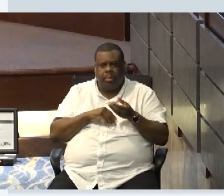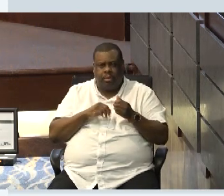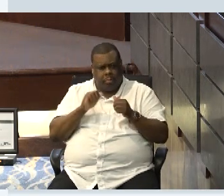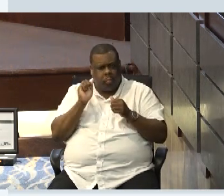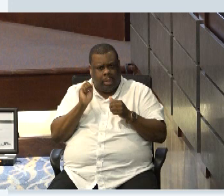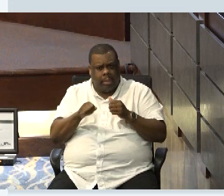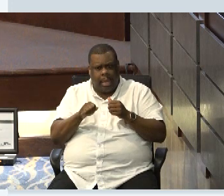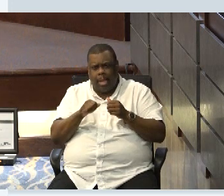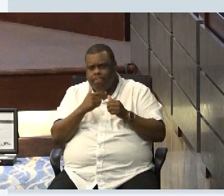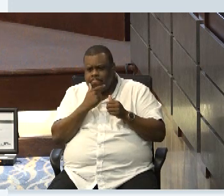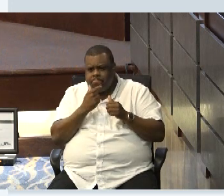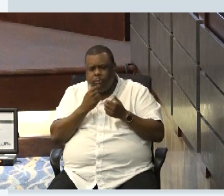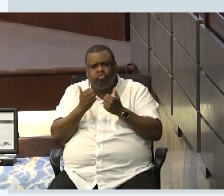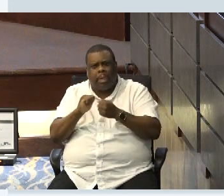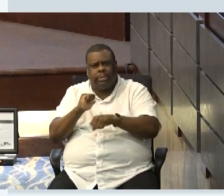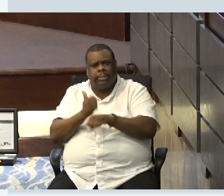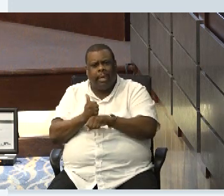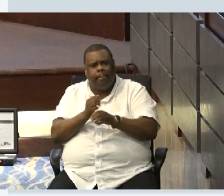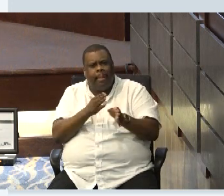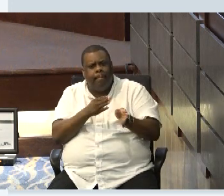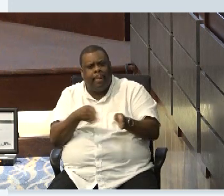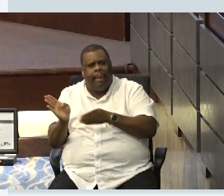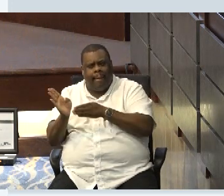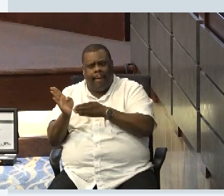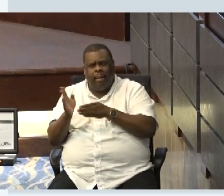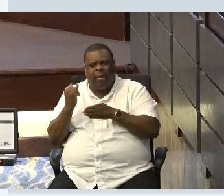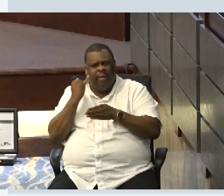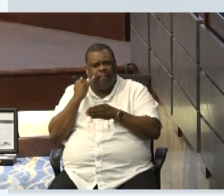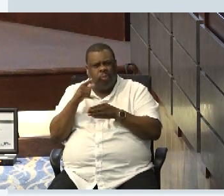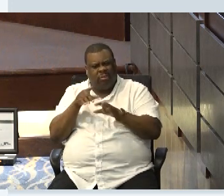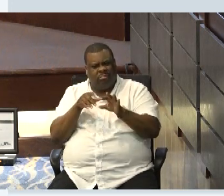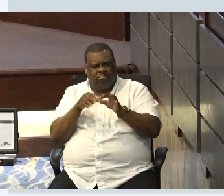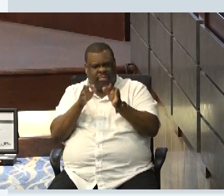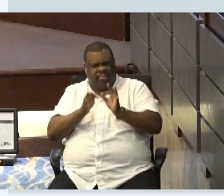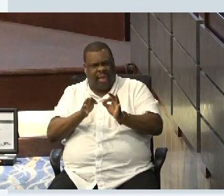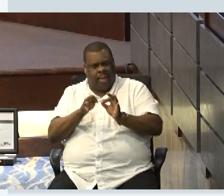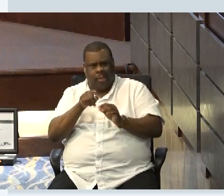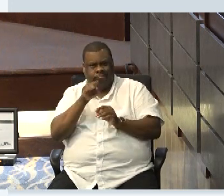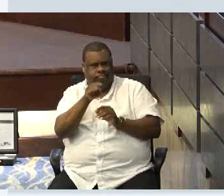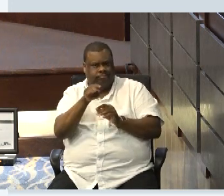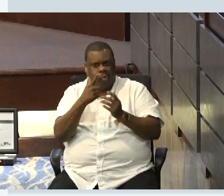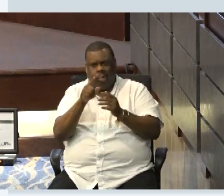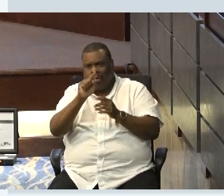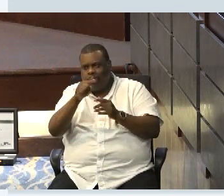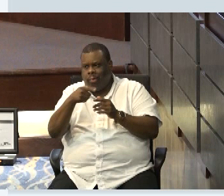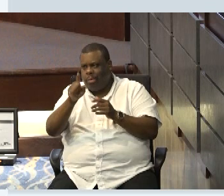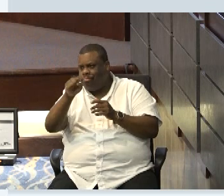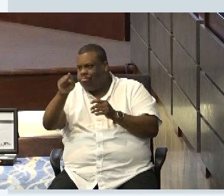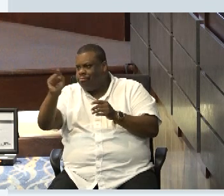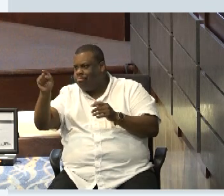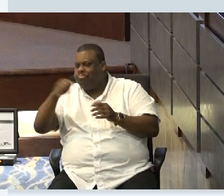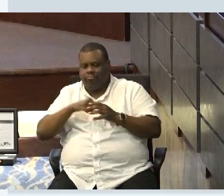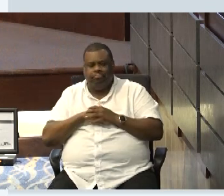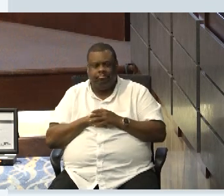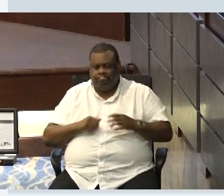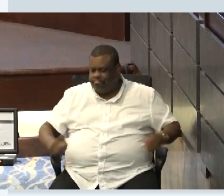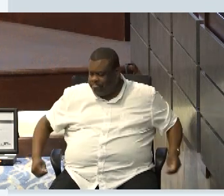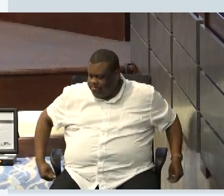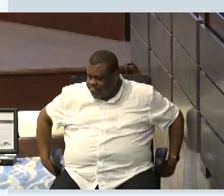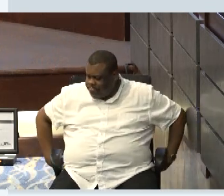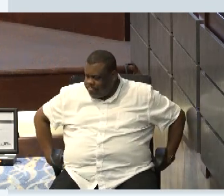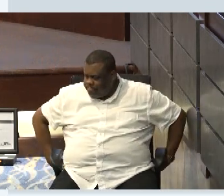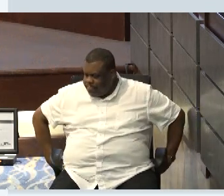an executed pre-development agreement on January 16th. So it's an aggressive schedule, but what that does for us is it gets a lot of